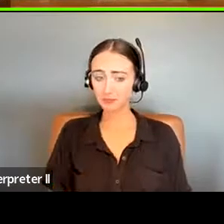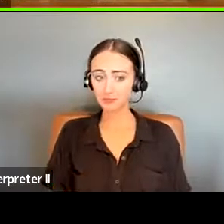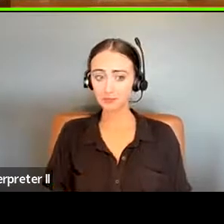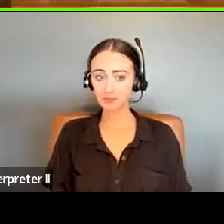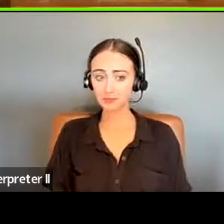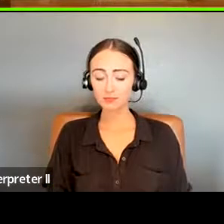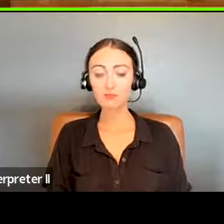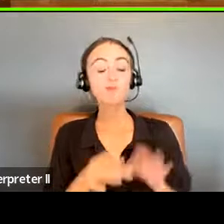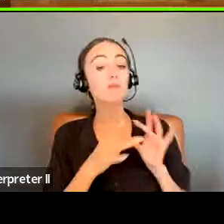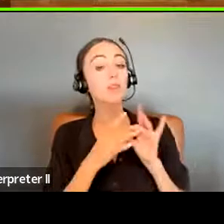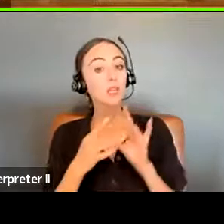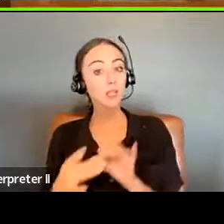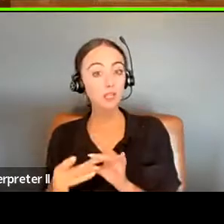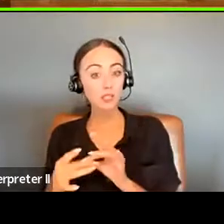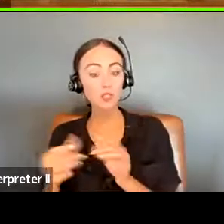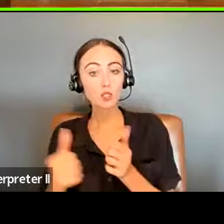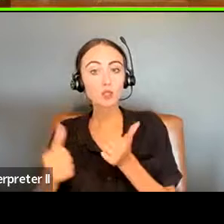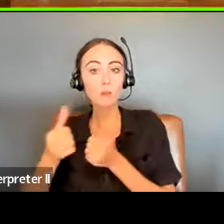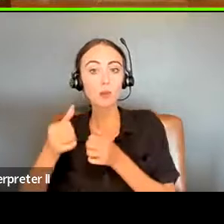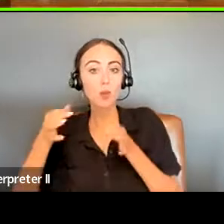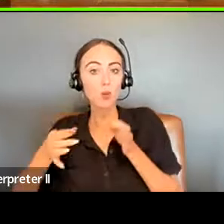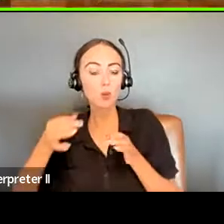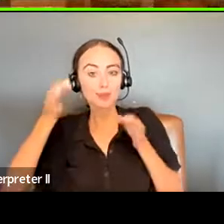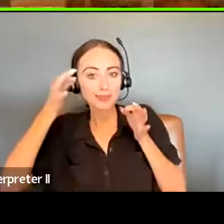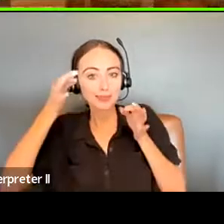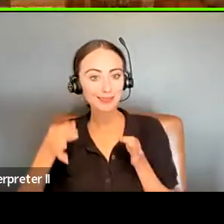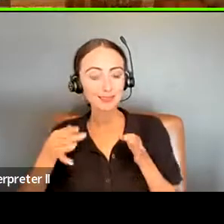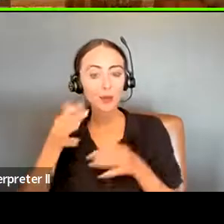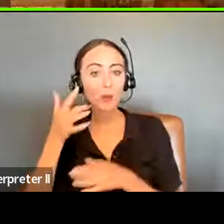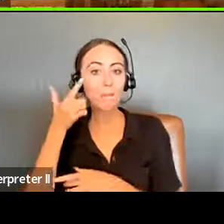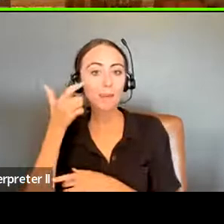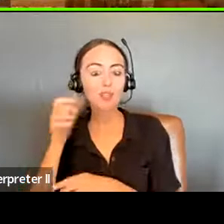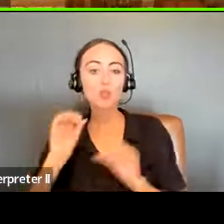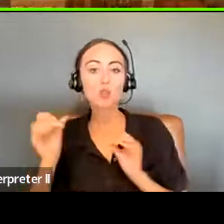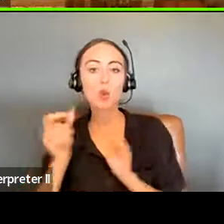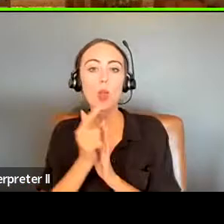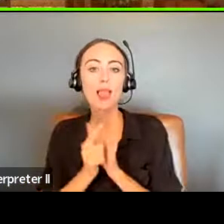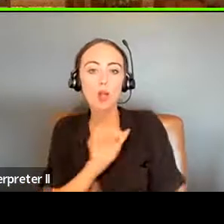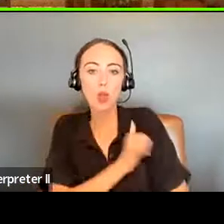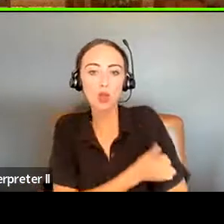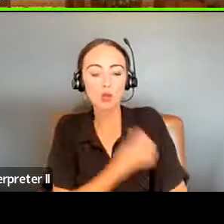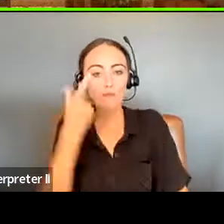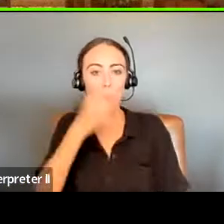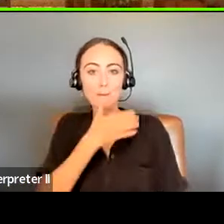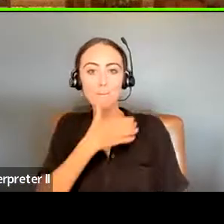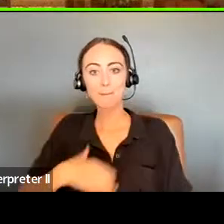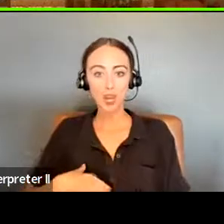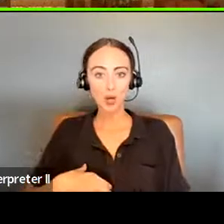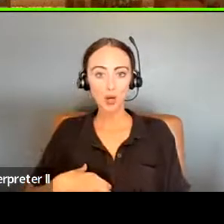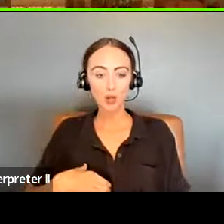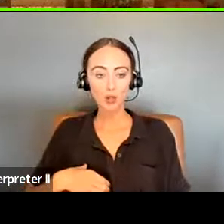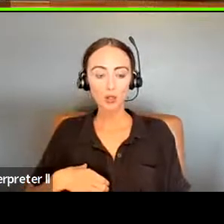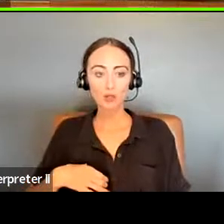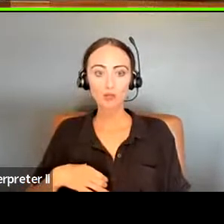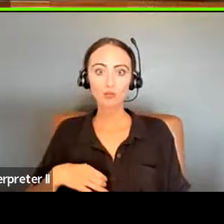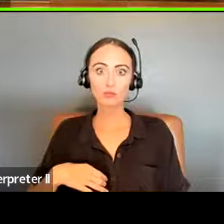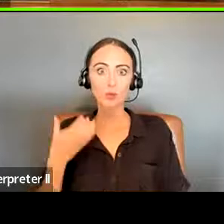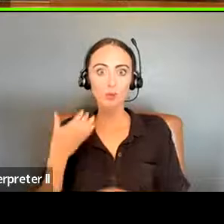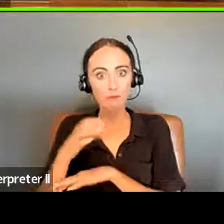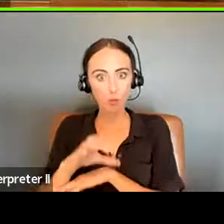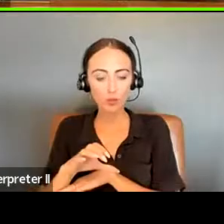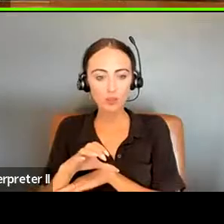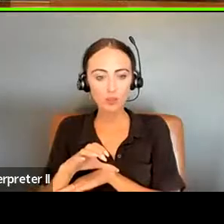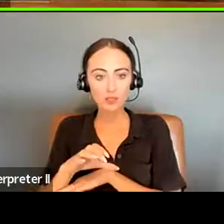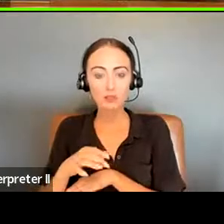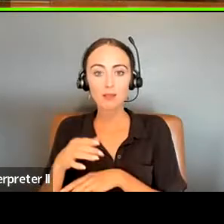With regard to the Superior Court decision, that was because there was no legal authority for the mayor to enforce